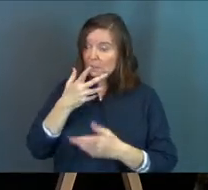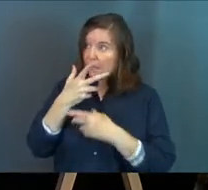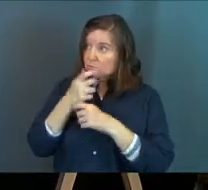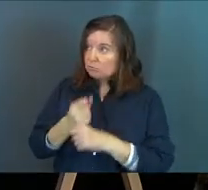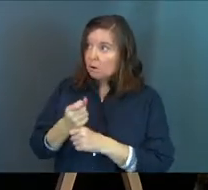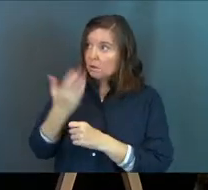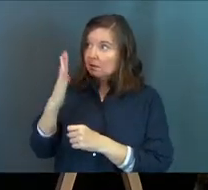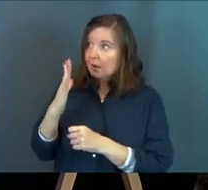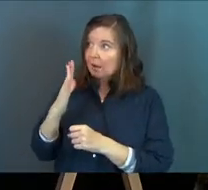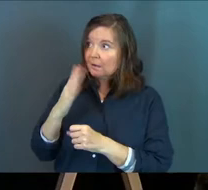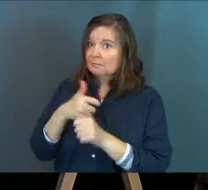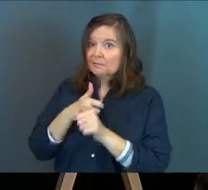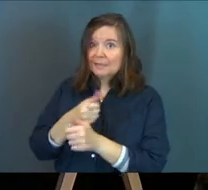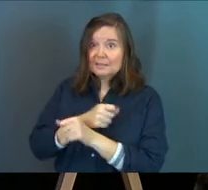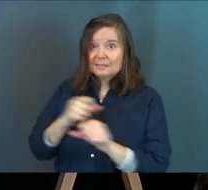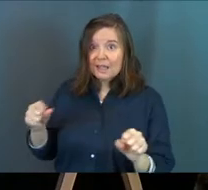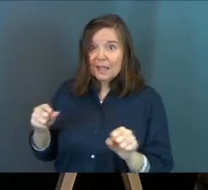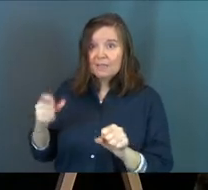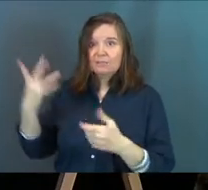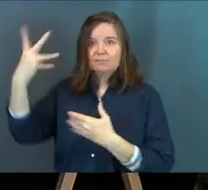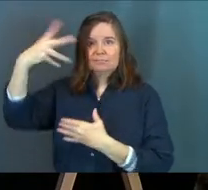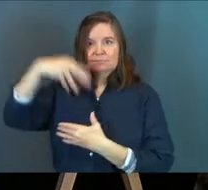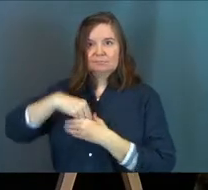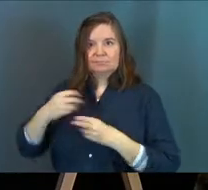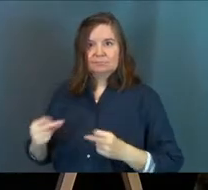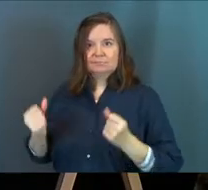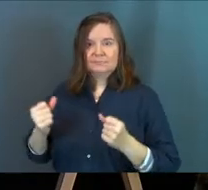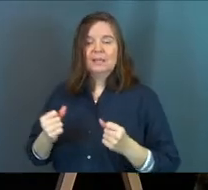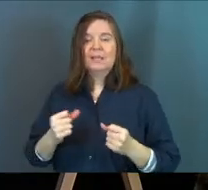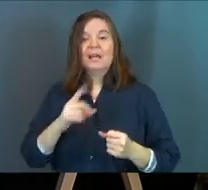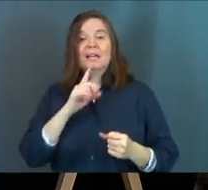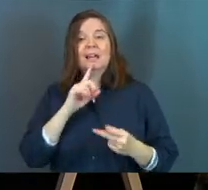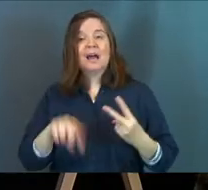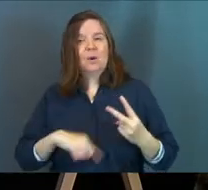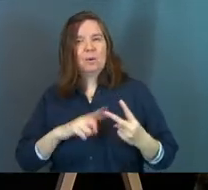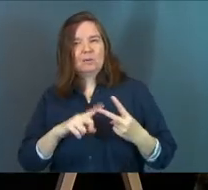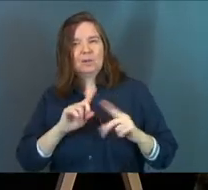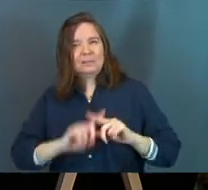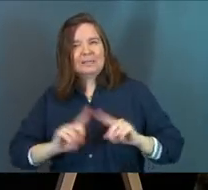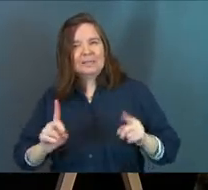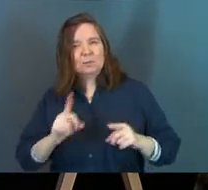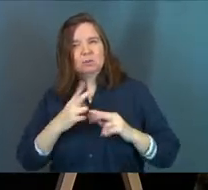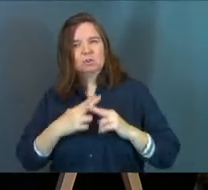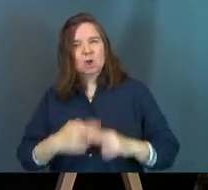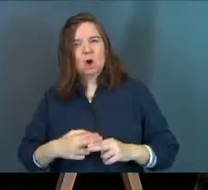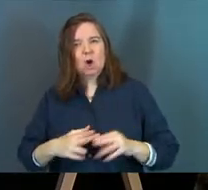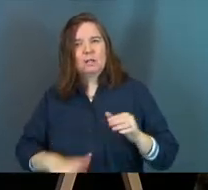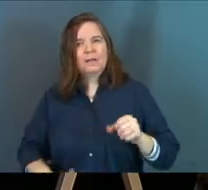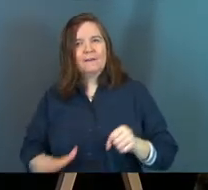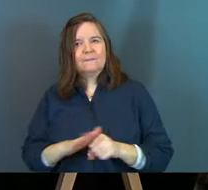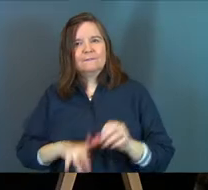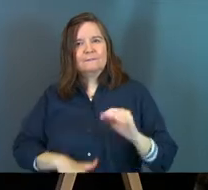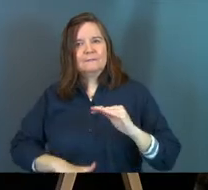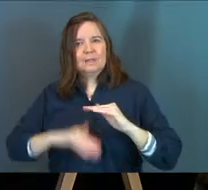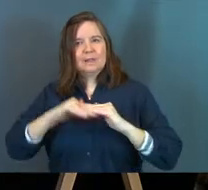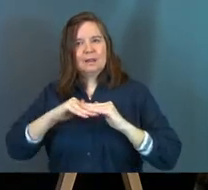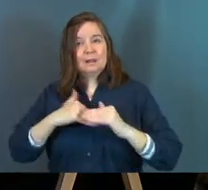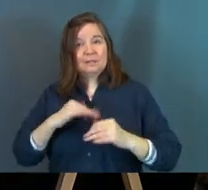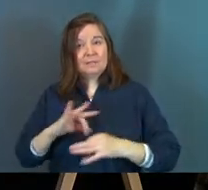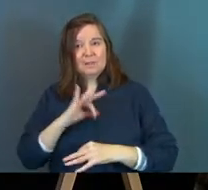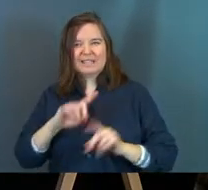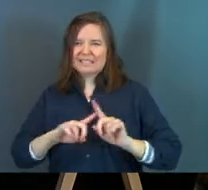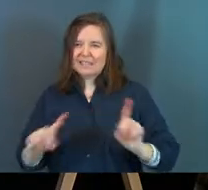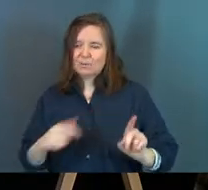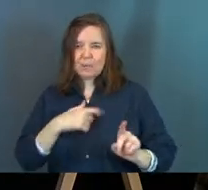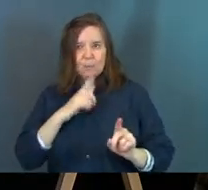I got saved. Now, we're going to talk about fillings of the Spirit later on. Fillings of the Spirit are a little bit different, and we're not going to be